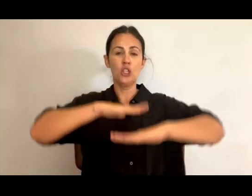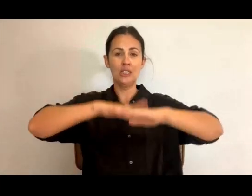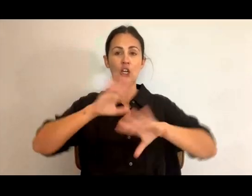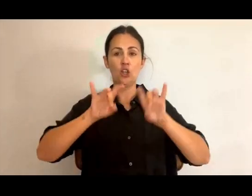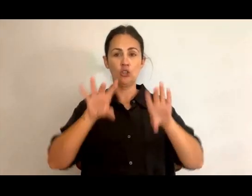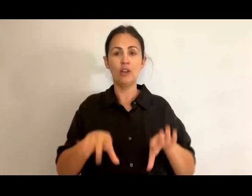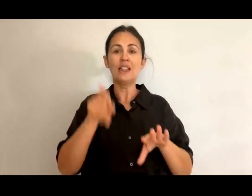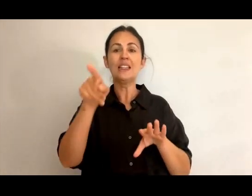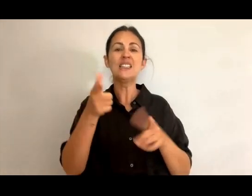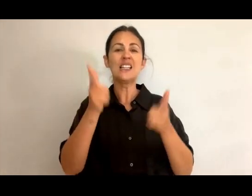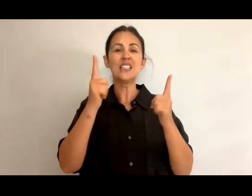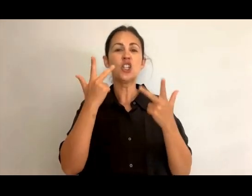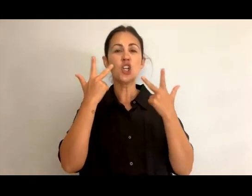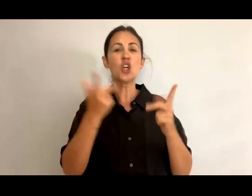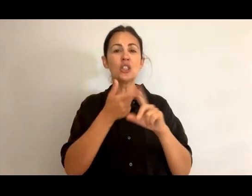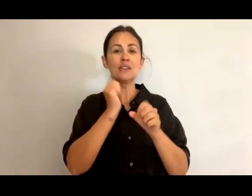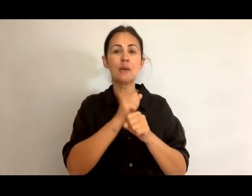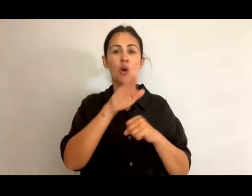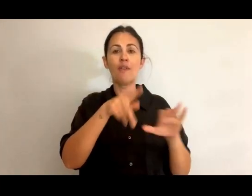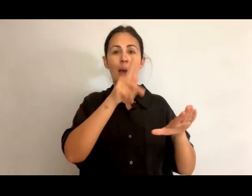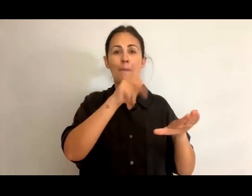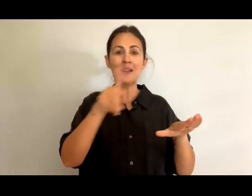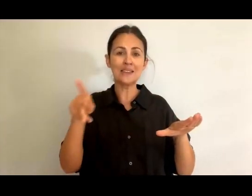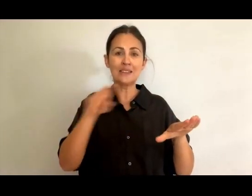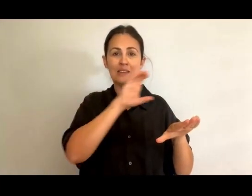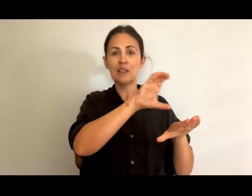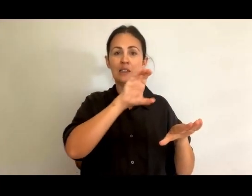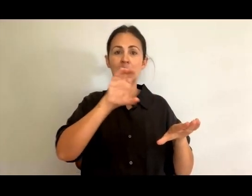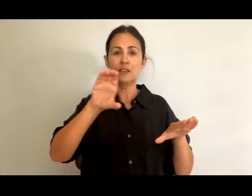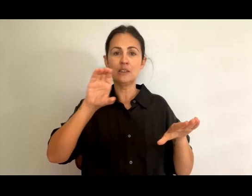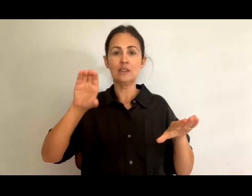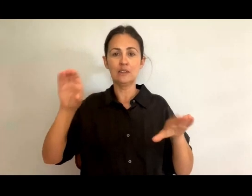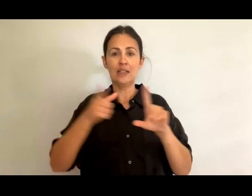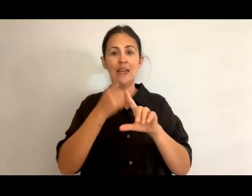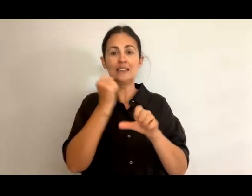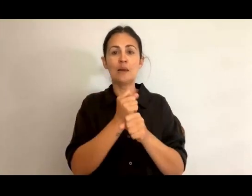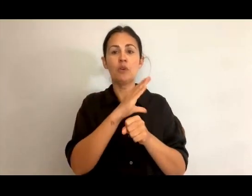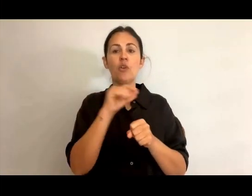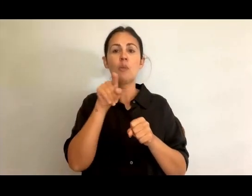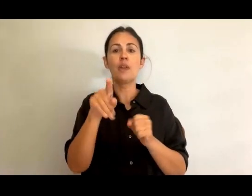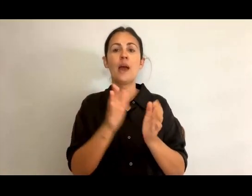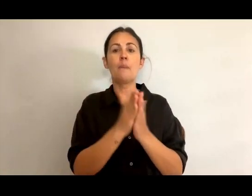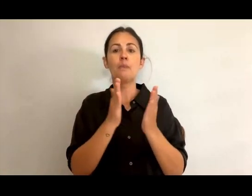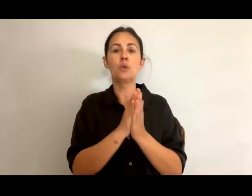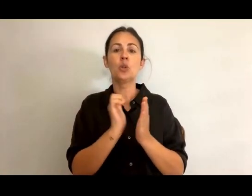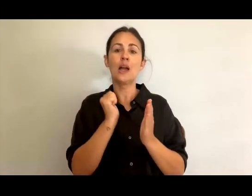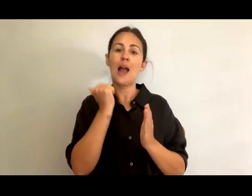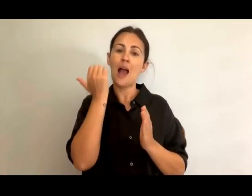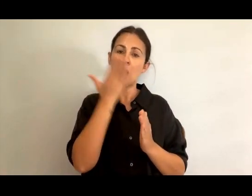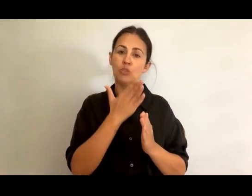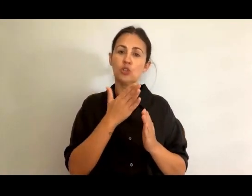motifs and tessellation, using examples from the book Aboriginal Screen Printed Textiles, and includes